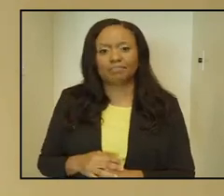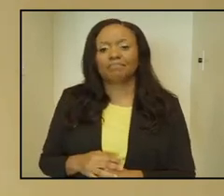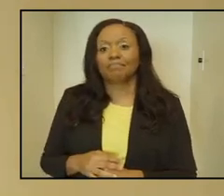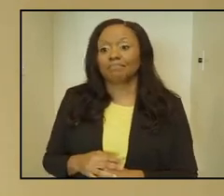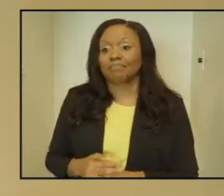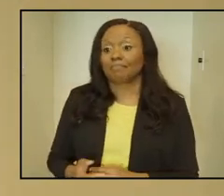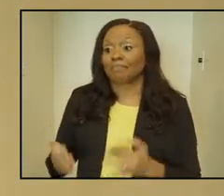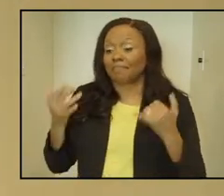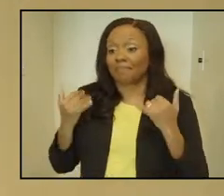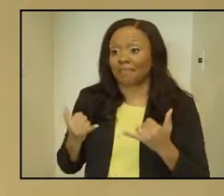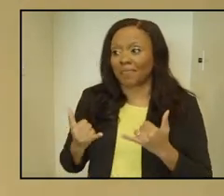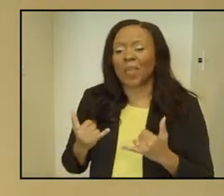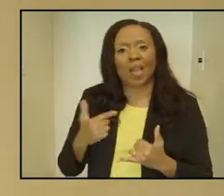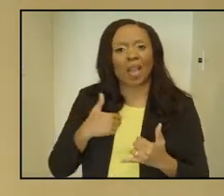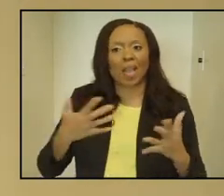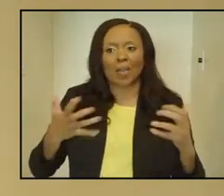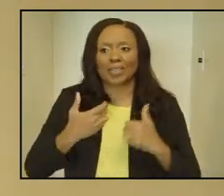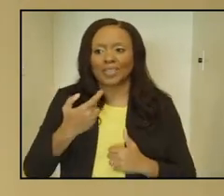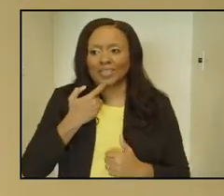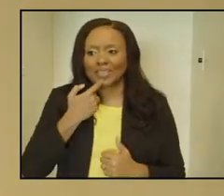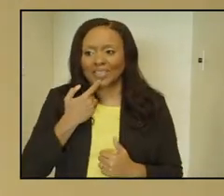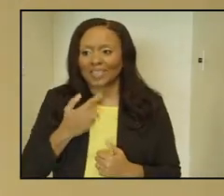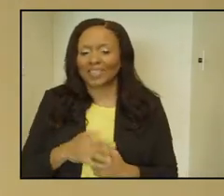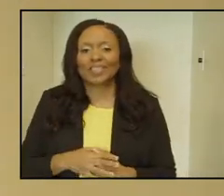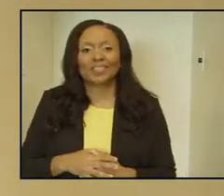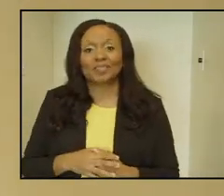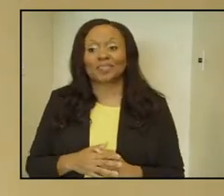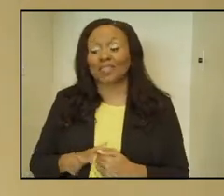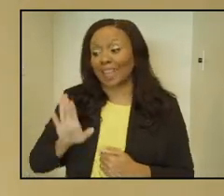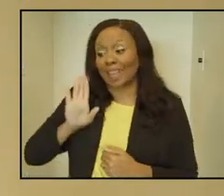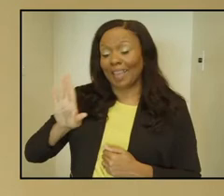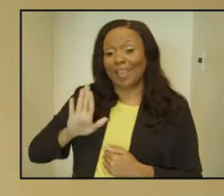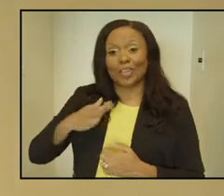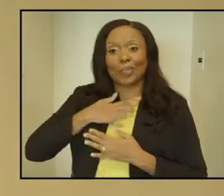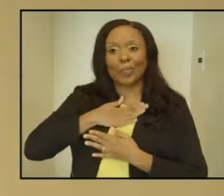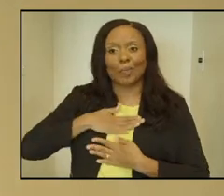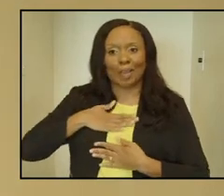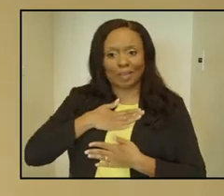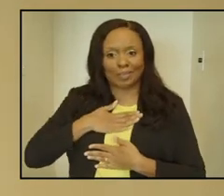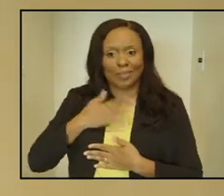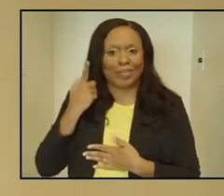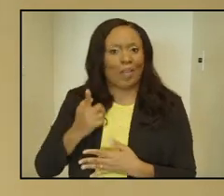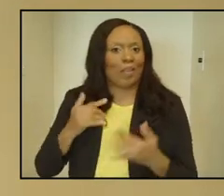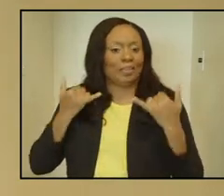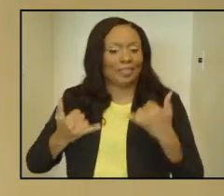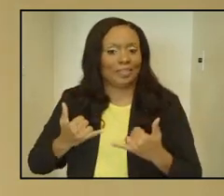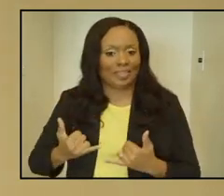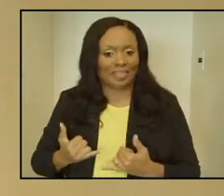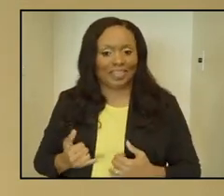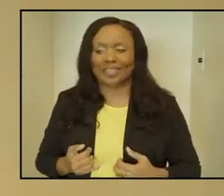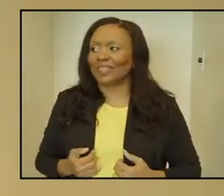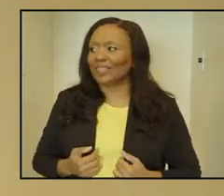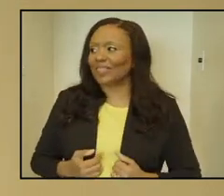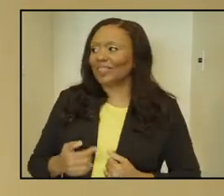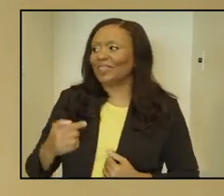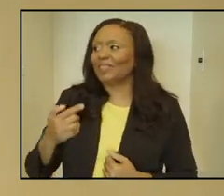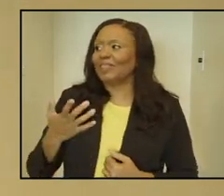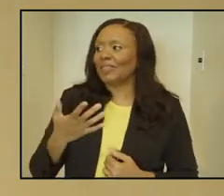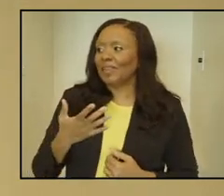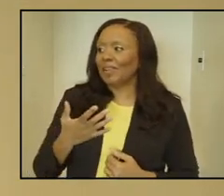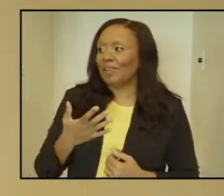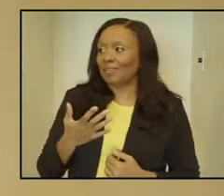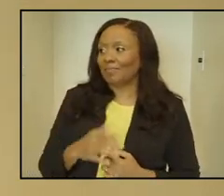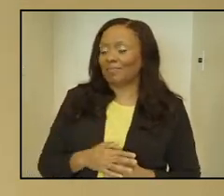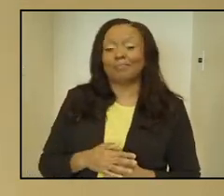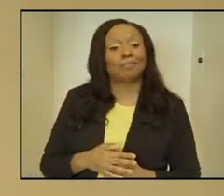And certainly I can say that the pleasure which he has at today's occasion is also shared very much